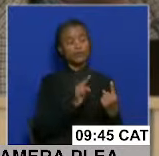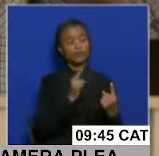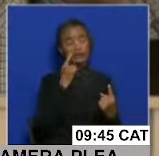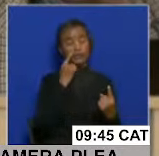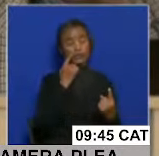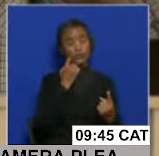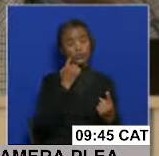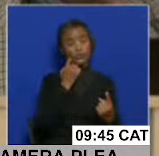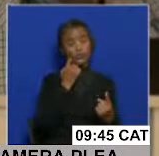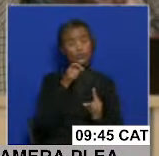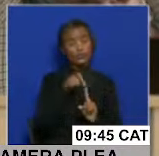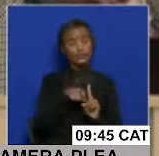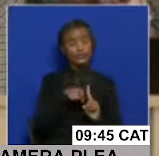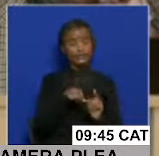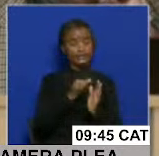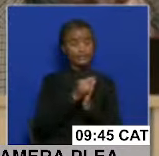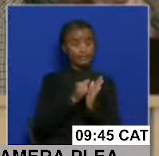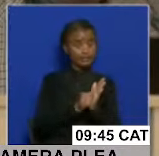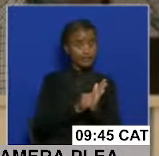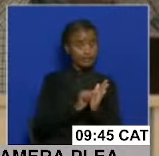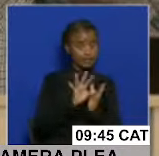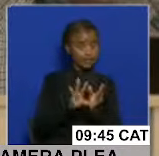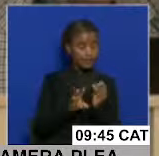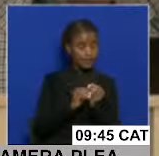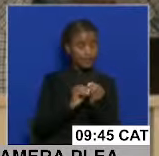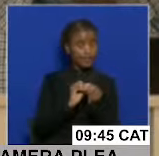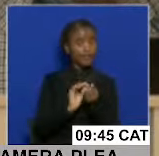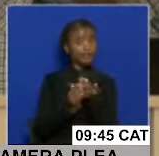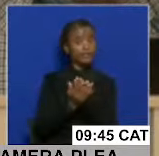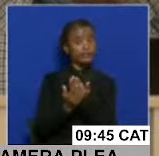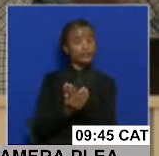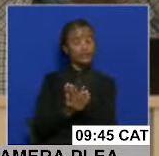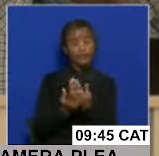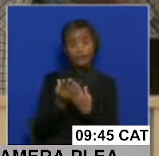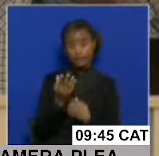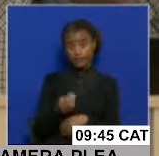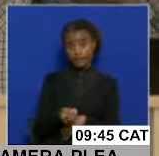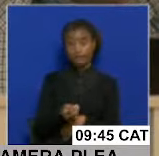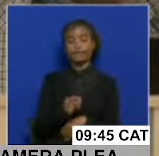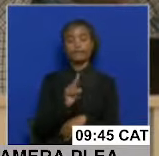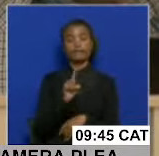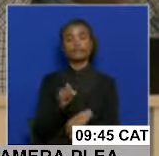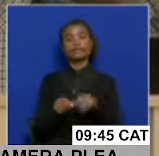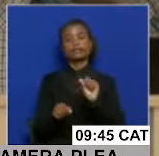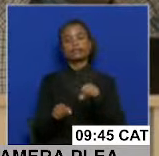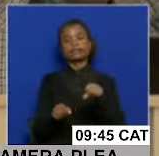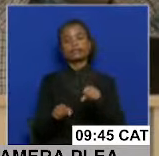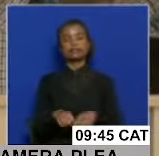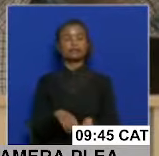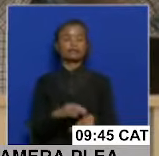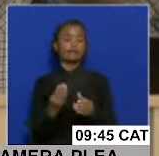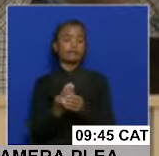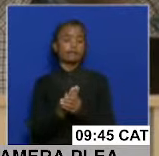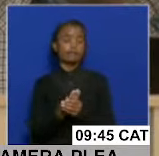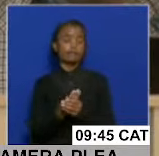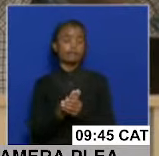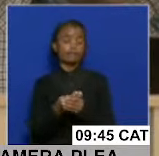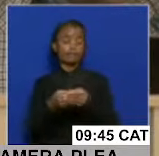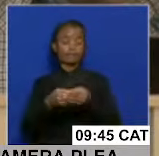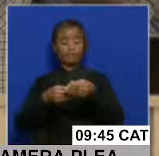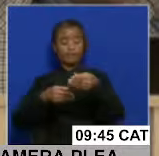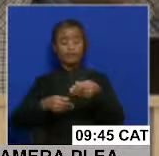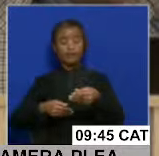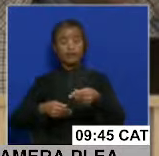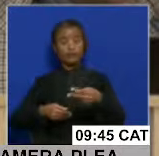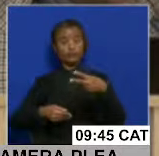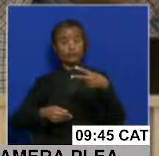that? Yes, I do. And your file 2 should be marked as file 2,